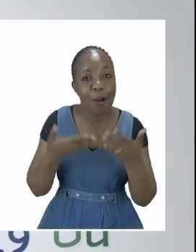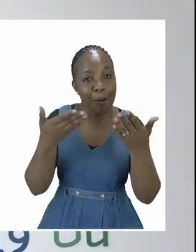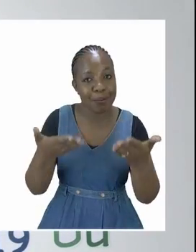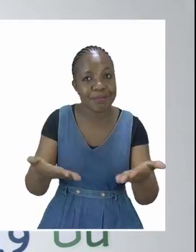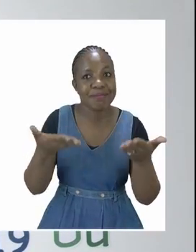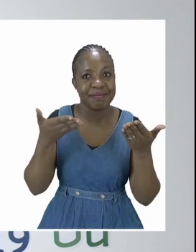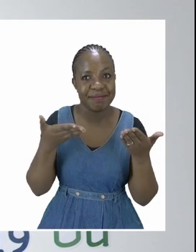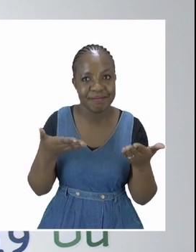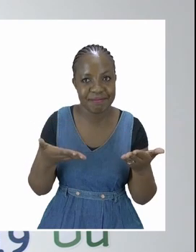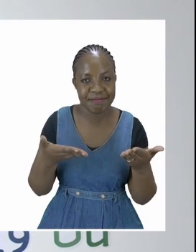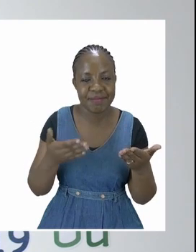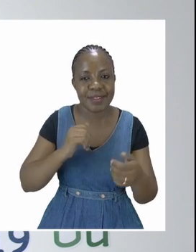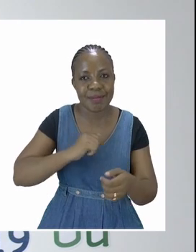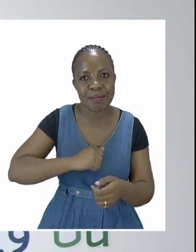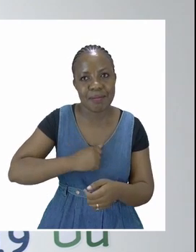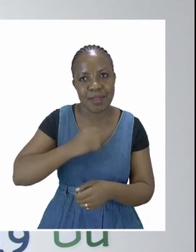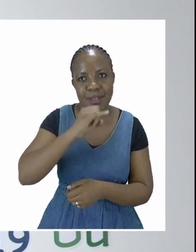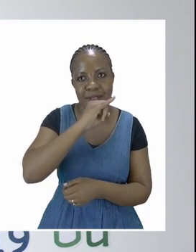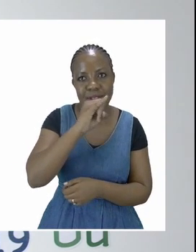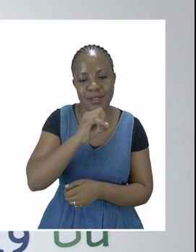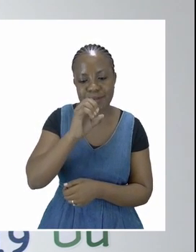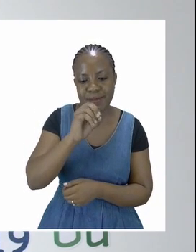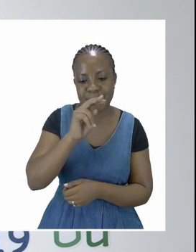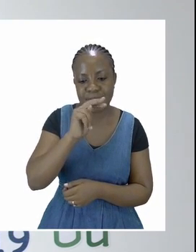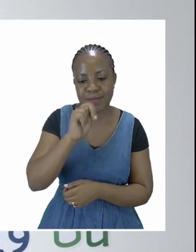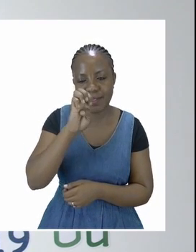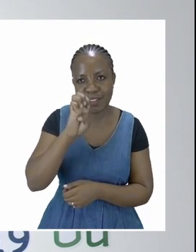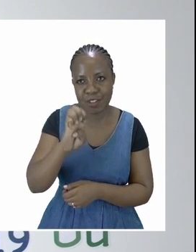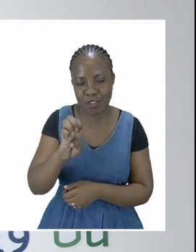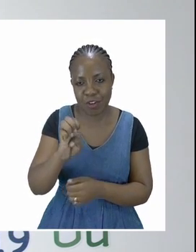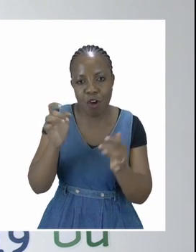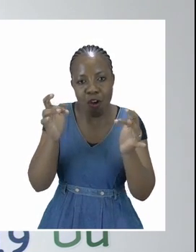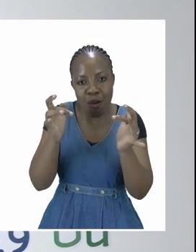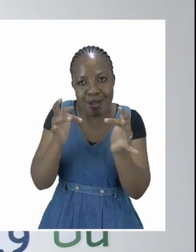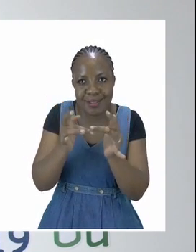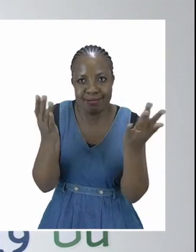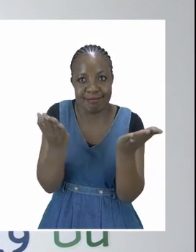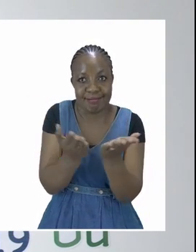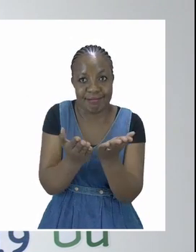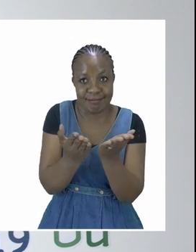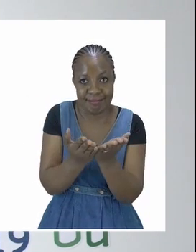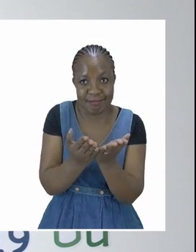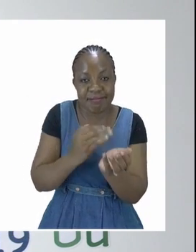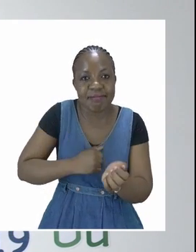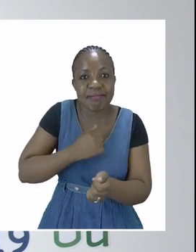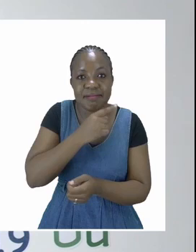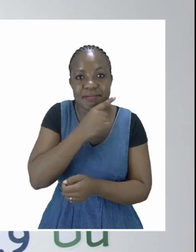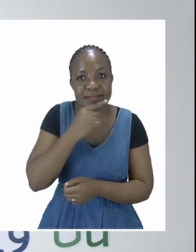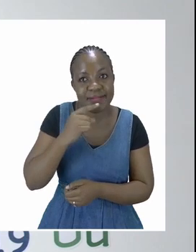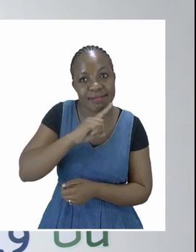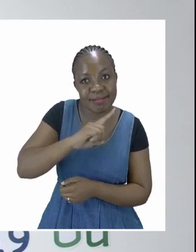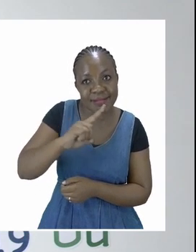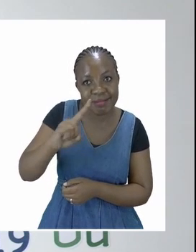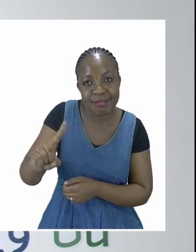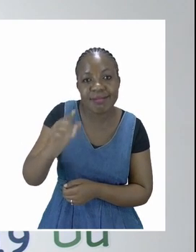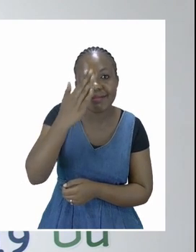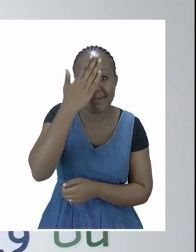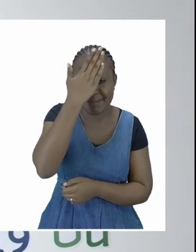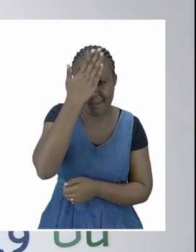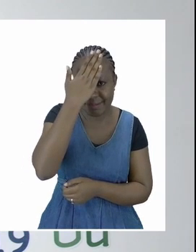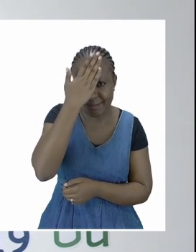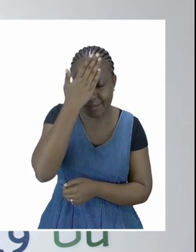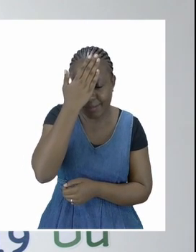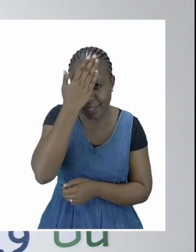Welcome to My Zone Online School. My name is Teacher Mutsa. Get your education